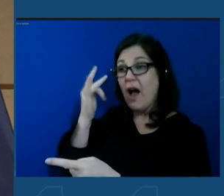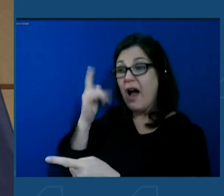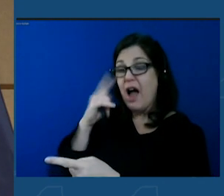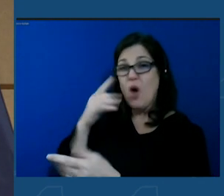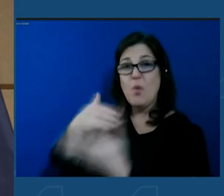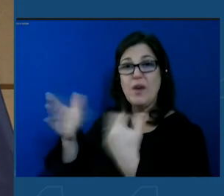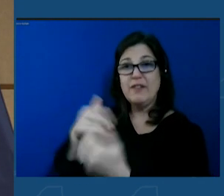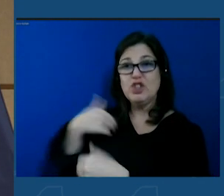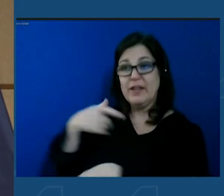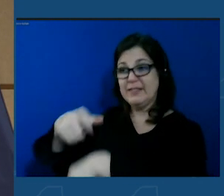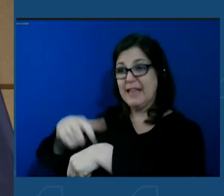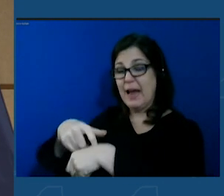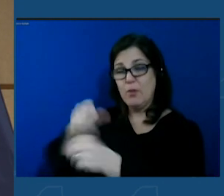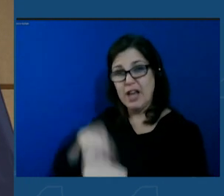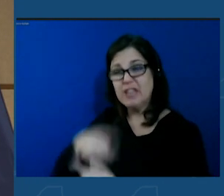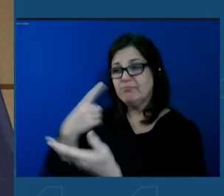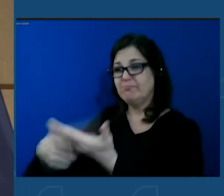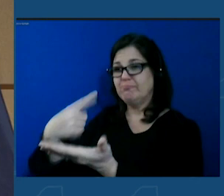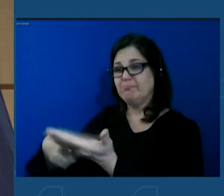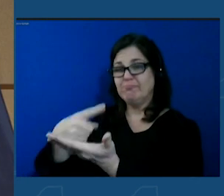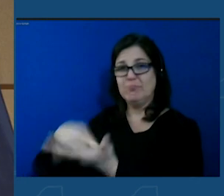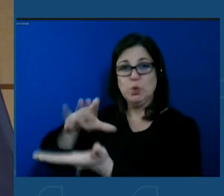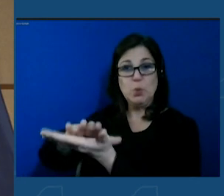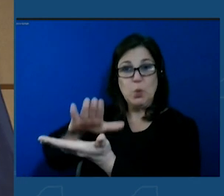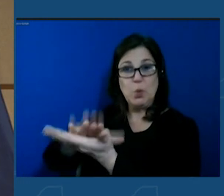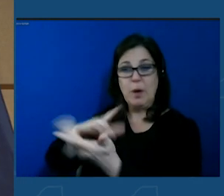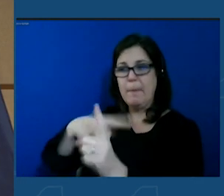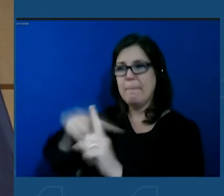about academics, but about my personal life as well.